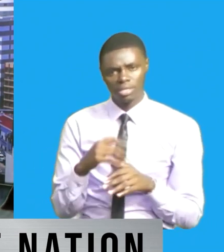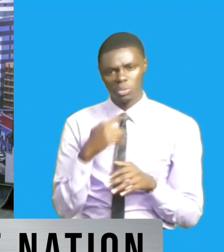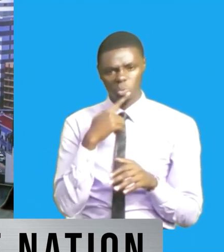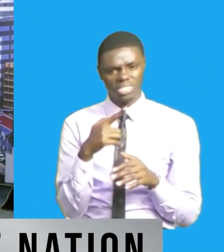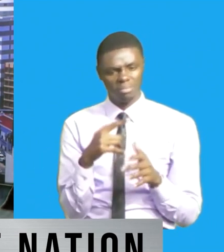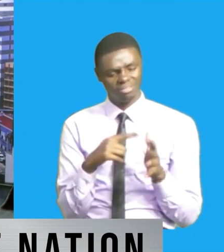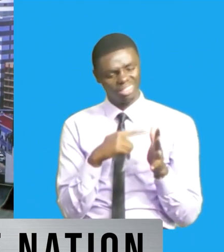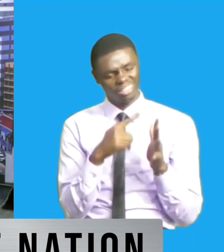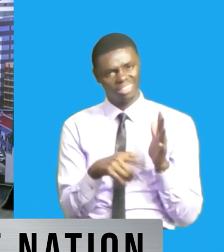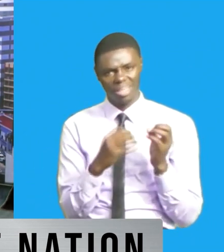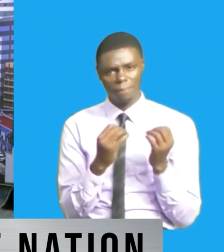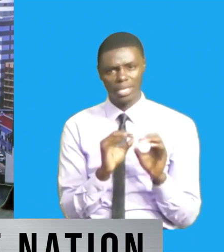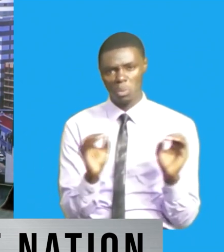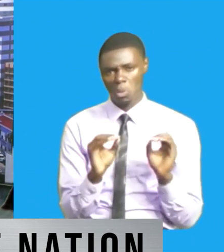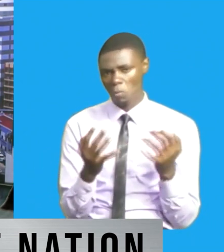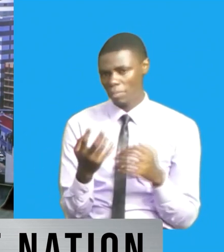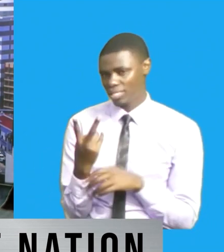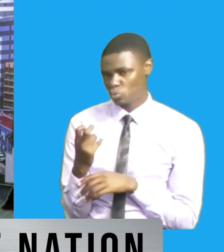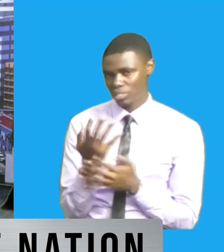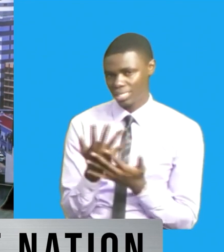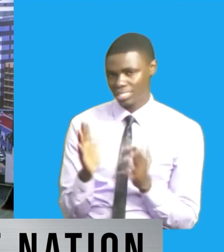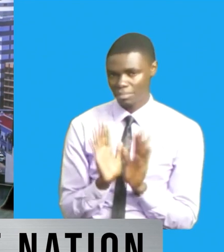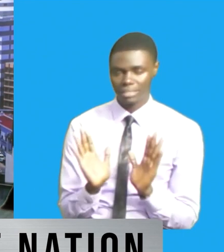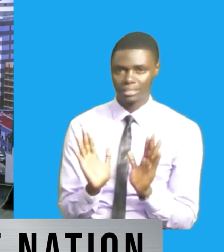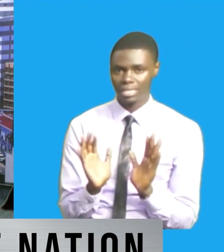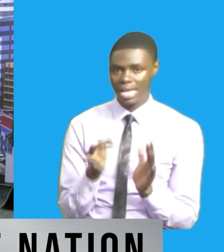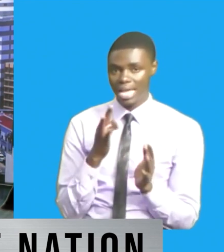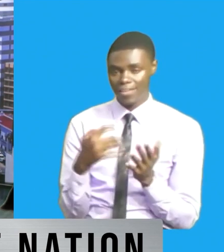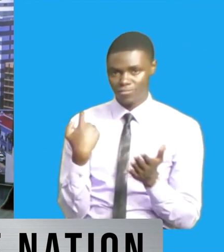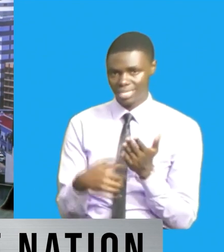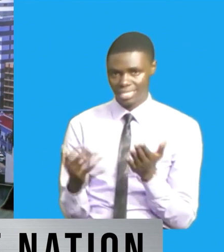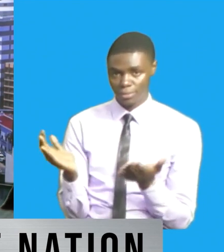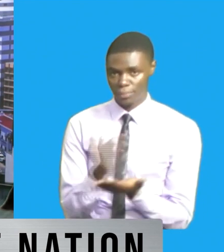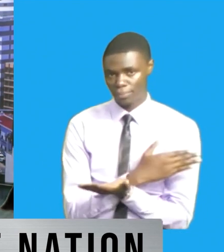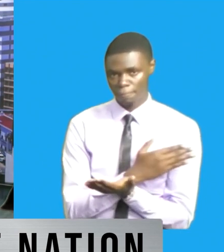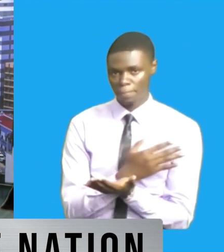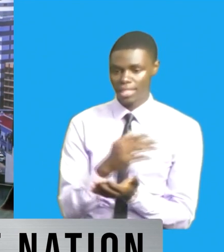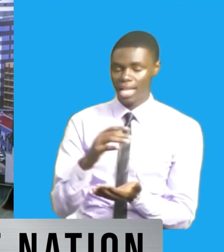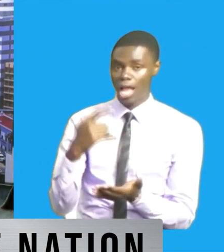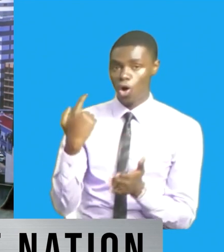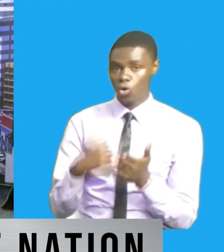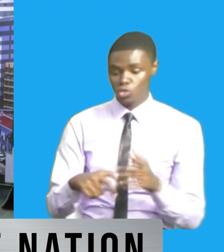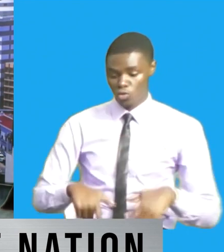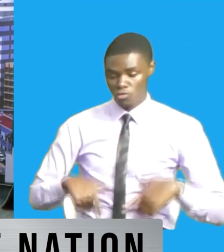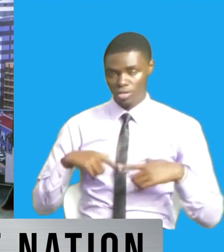sio vitu mingi, ni vitu kama 20 peke yake. Ukitoa hiyo taxes, cost of living itakuja